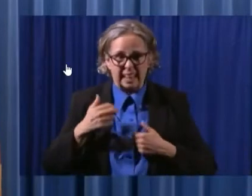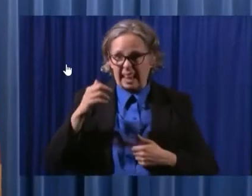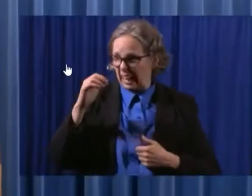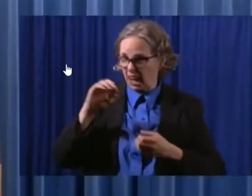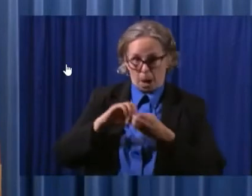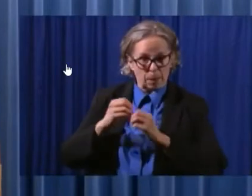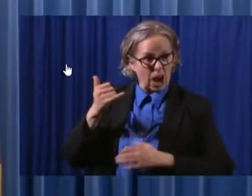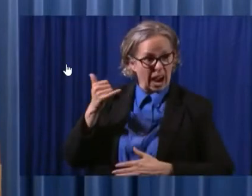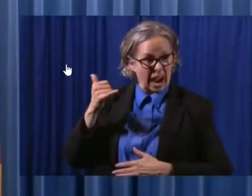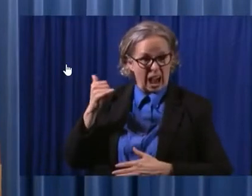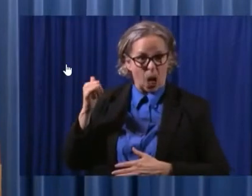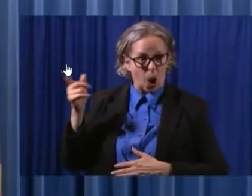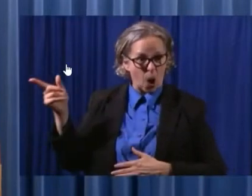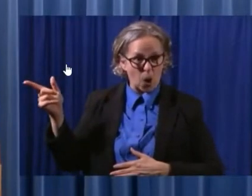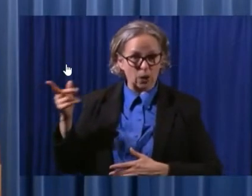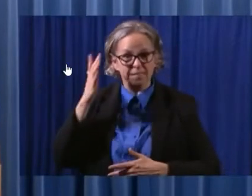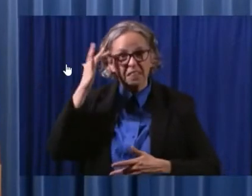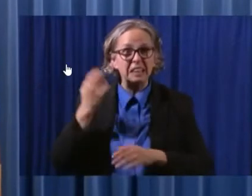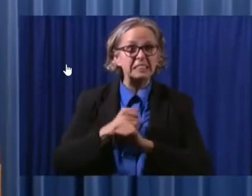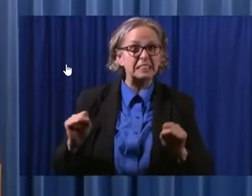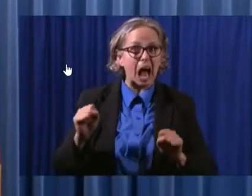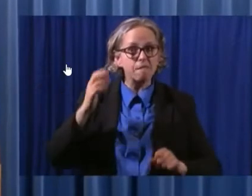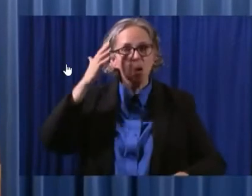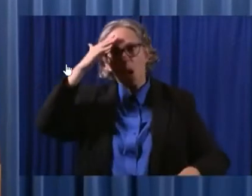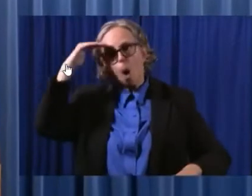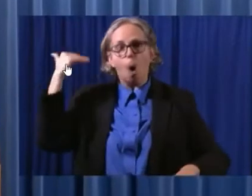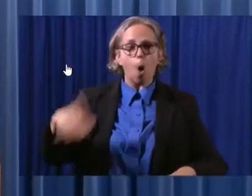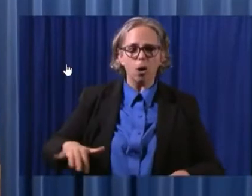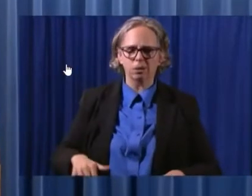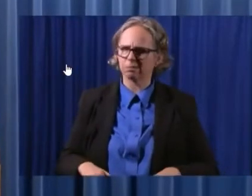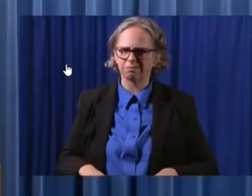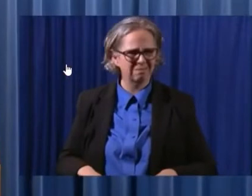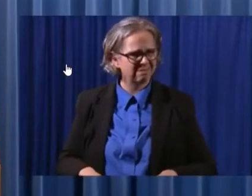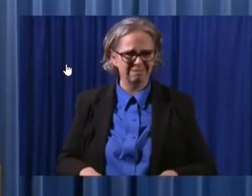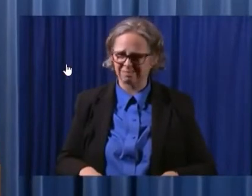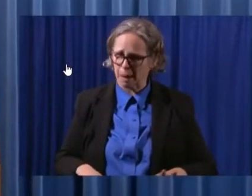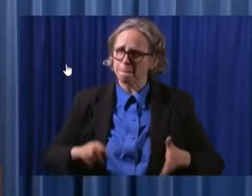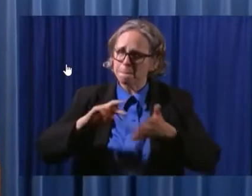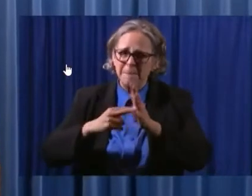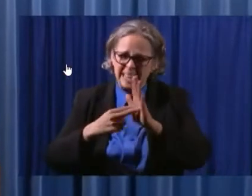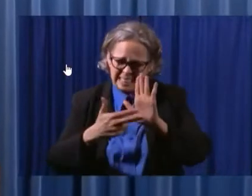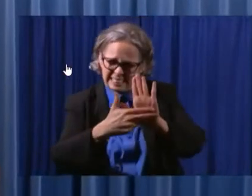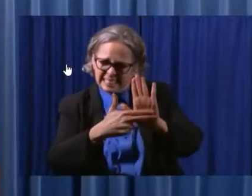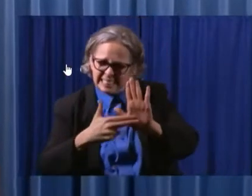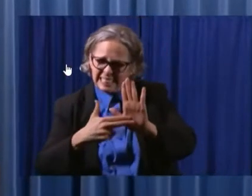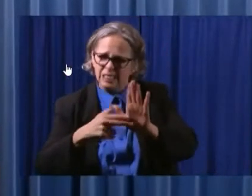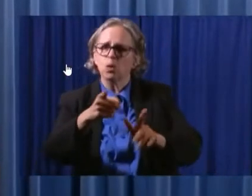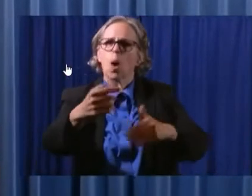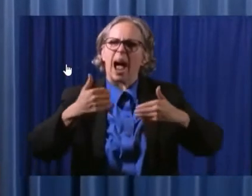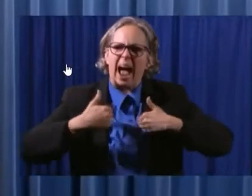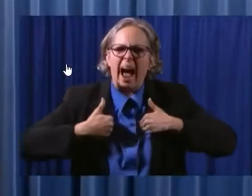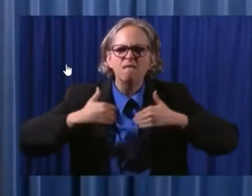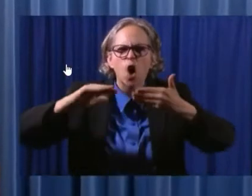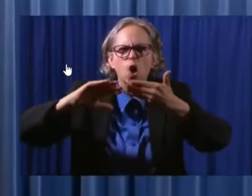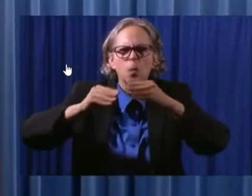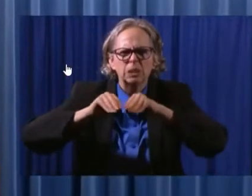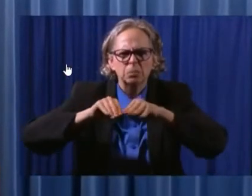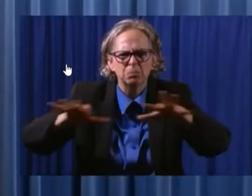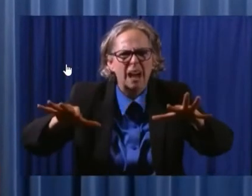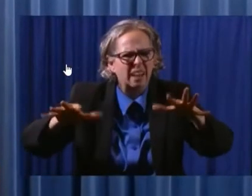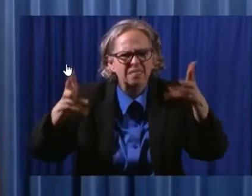of security. Many of these counties do have, we believe, community spread.